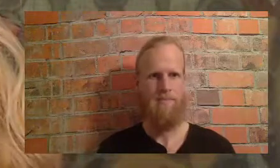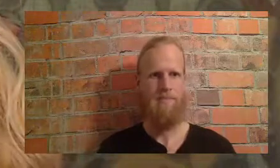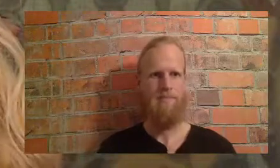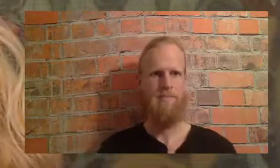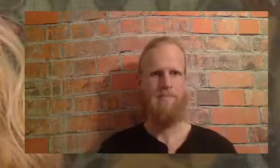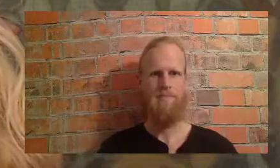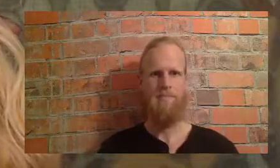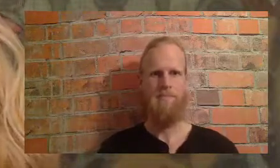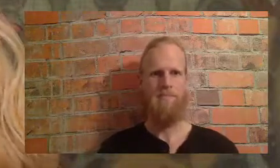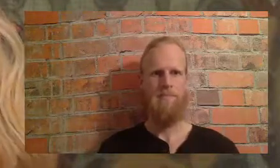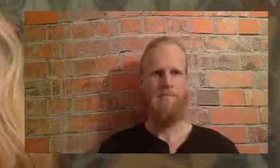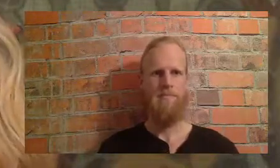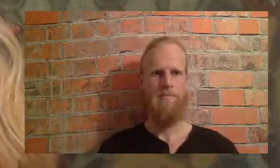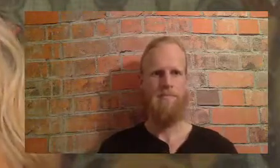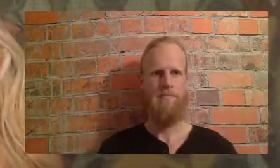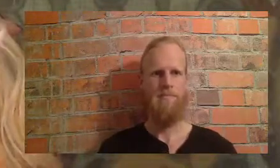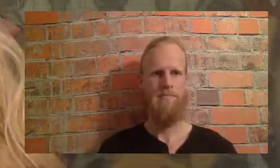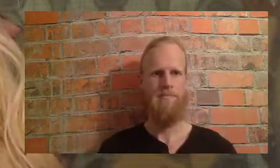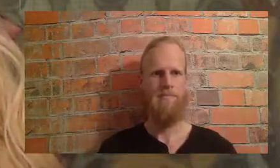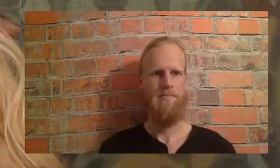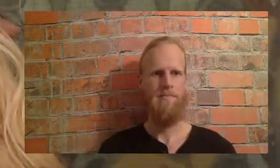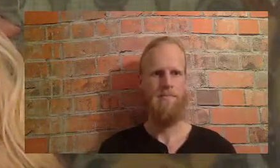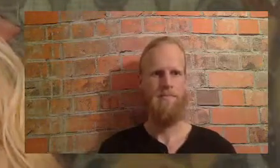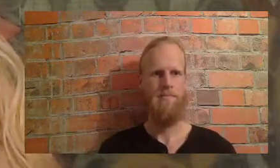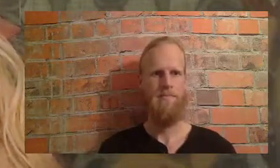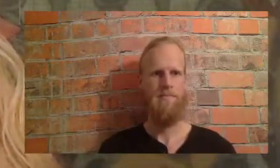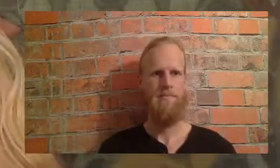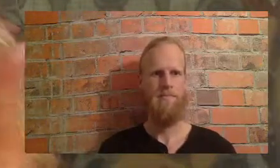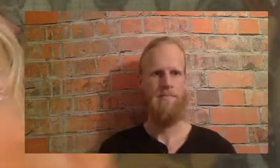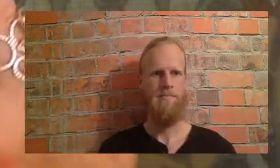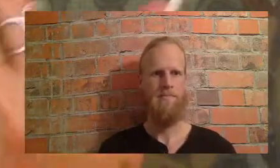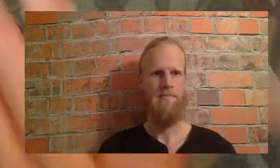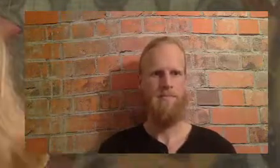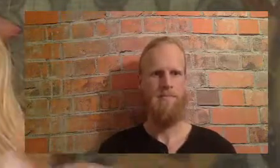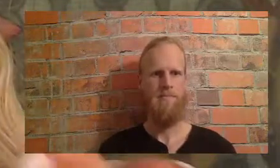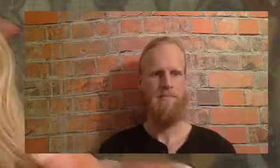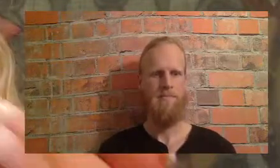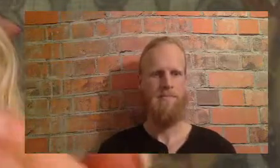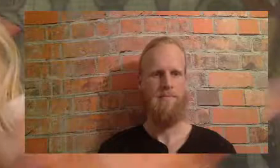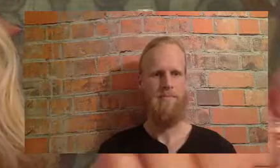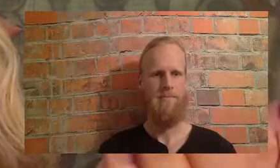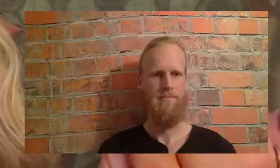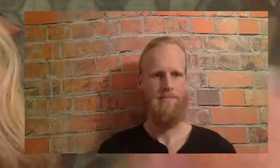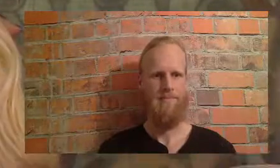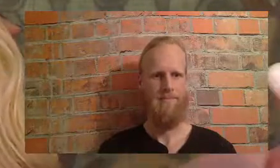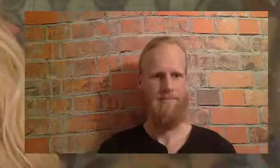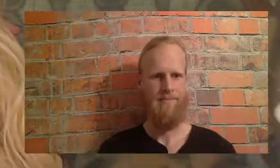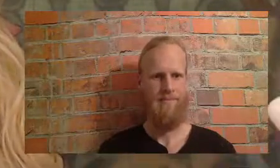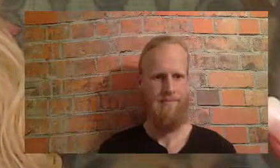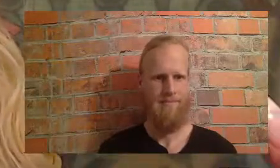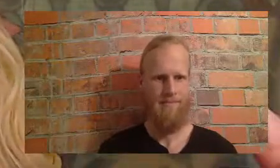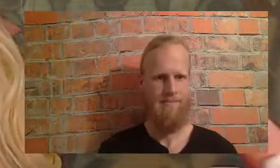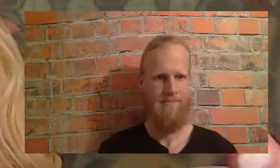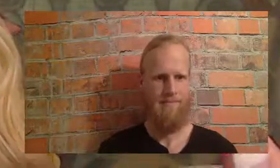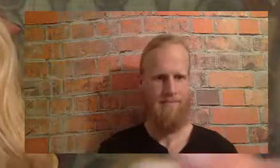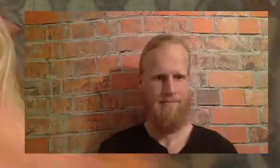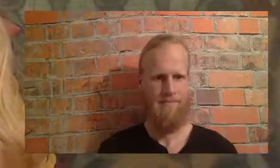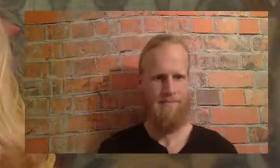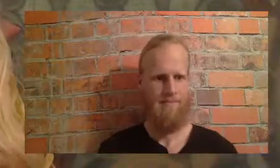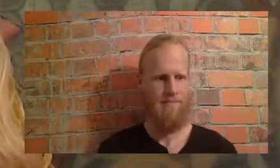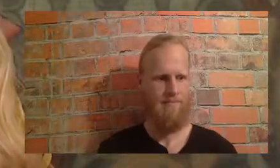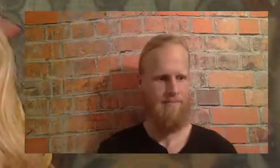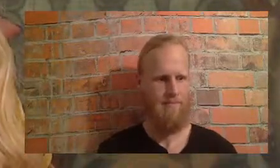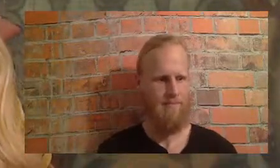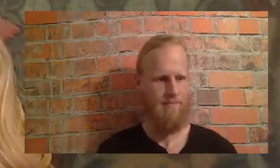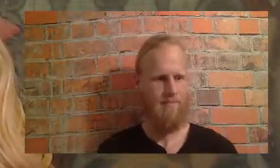to us. That may sound a little bit negative because we're acknowledging this pain inside of us. But